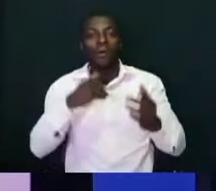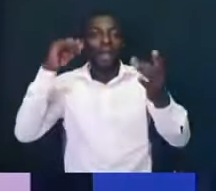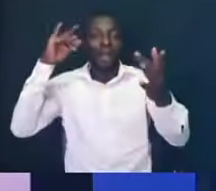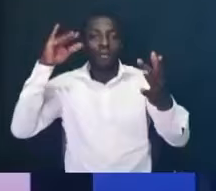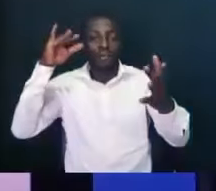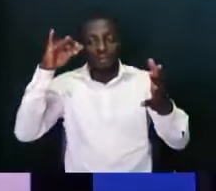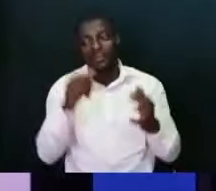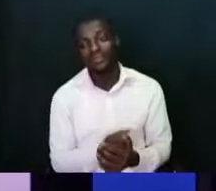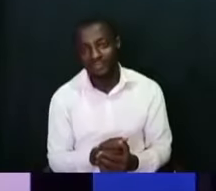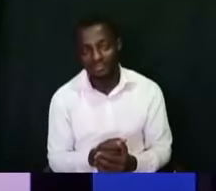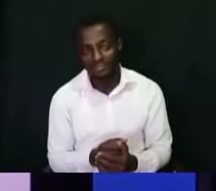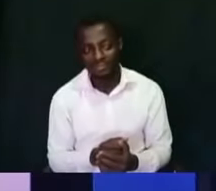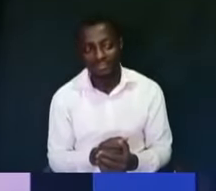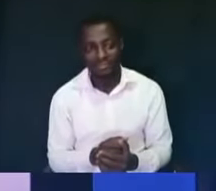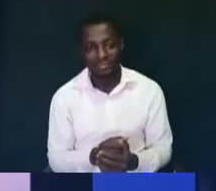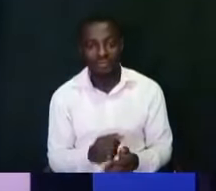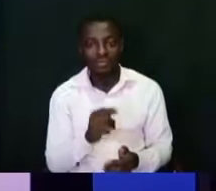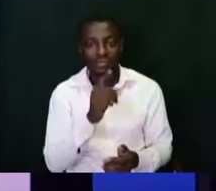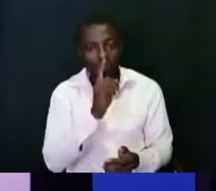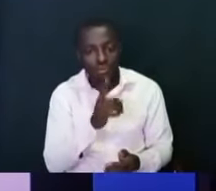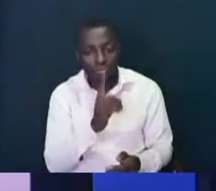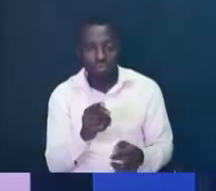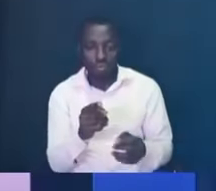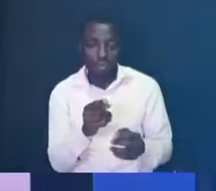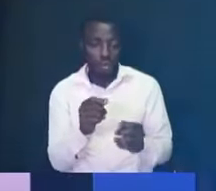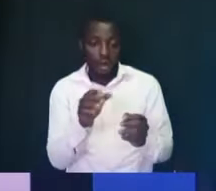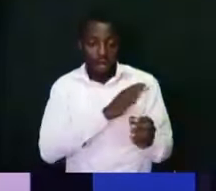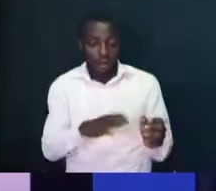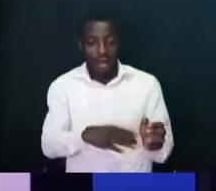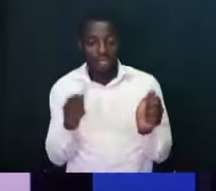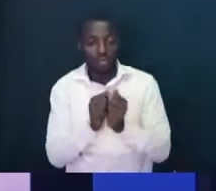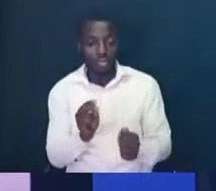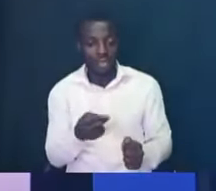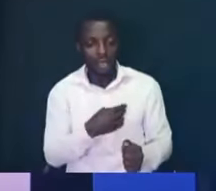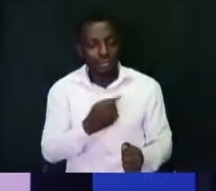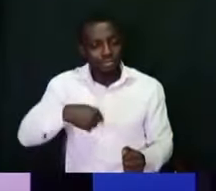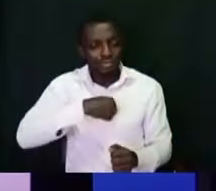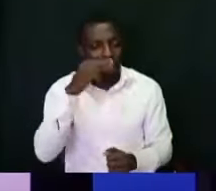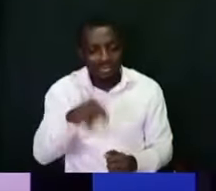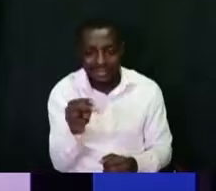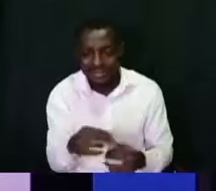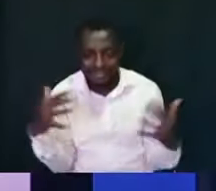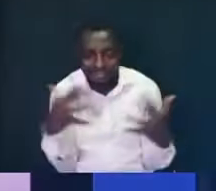God. So once he is with us, there's no way we should be afraid.